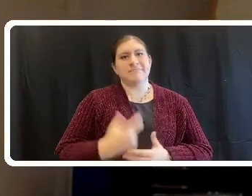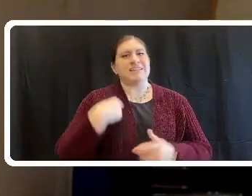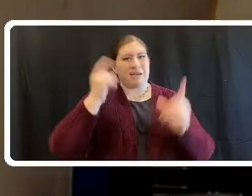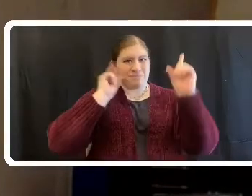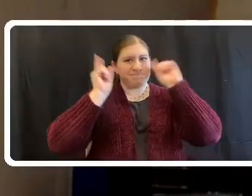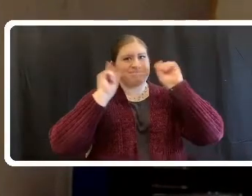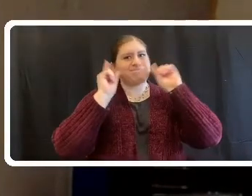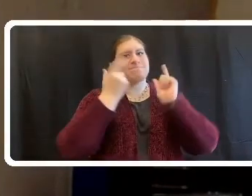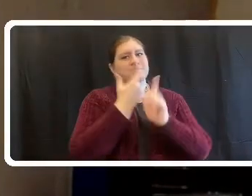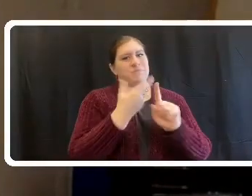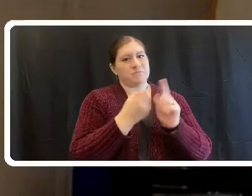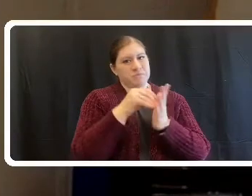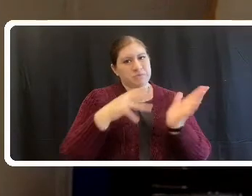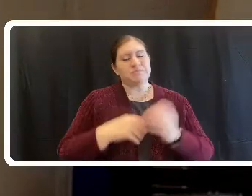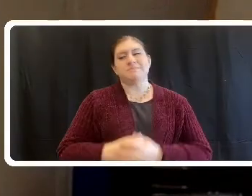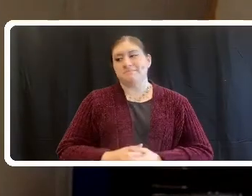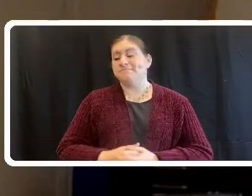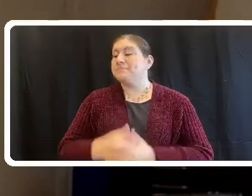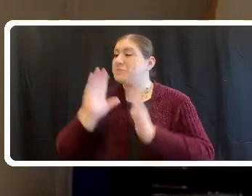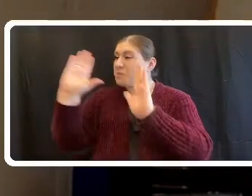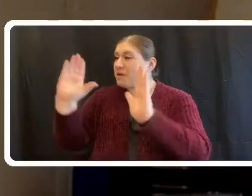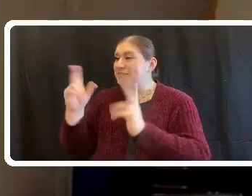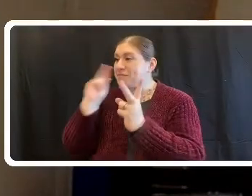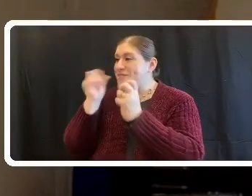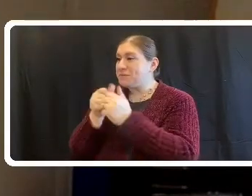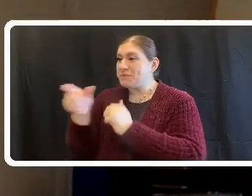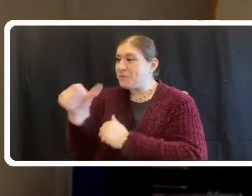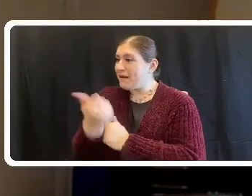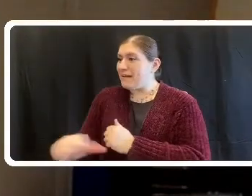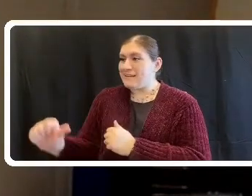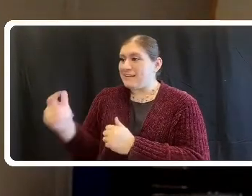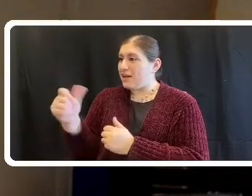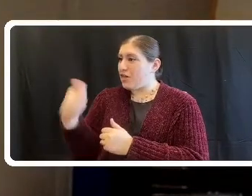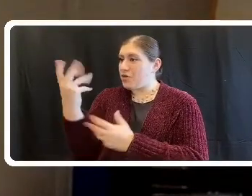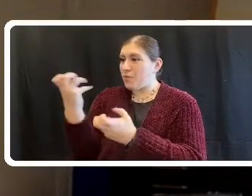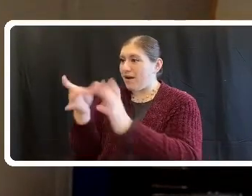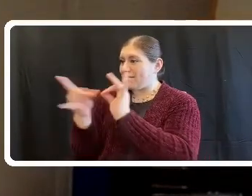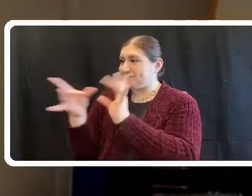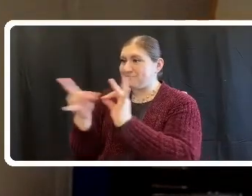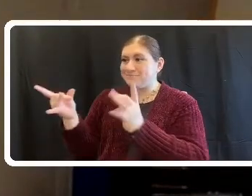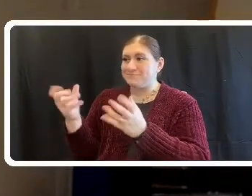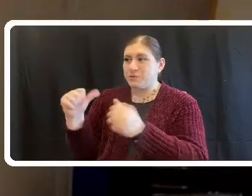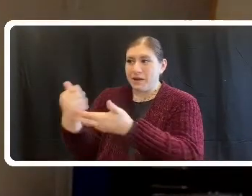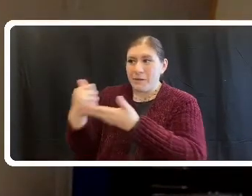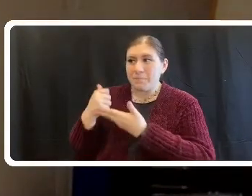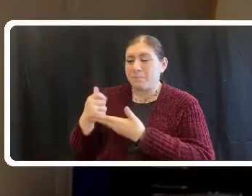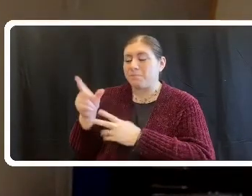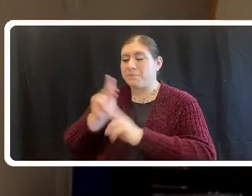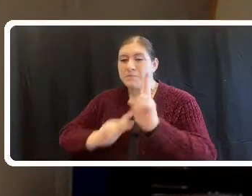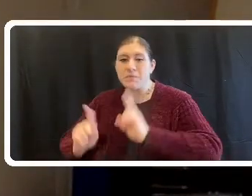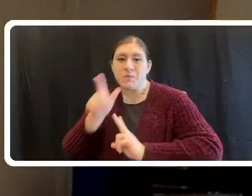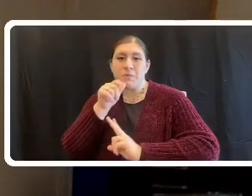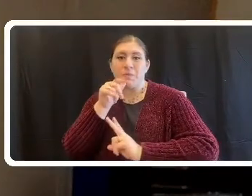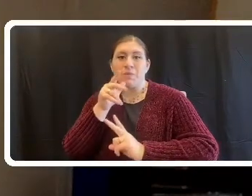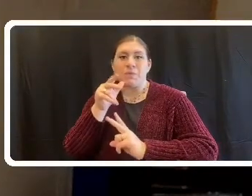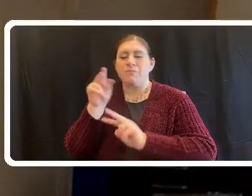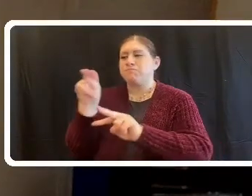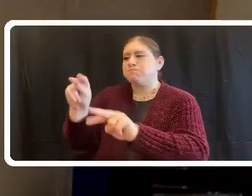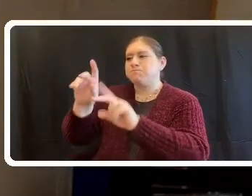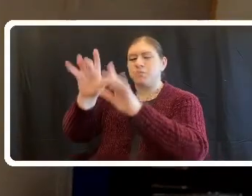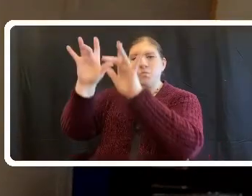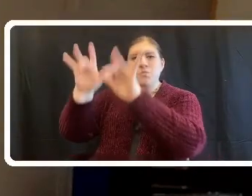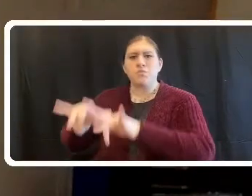hearing. Well, it's been wonderful to visit with you. Anything else you want to tell us? Anything you can help those of us who look at a blank canvas and